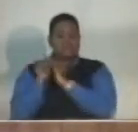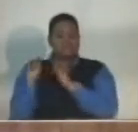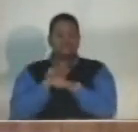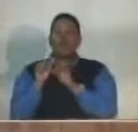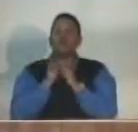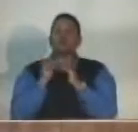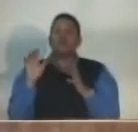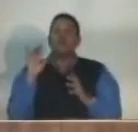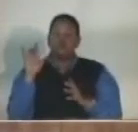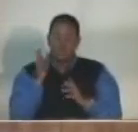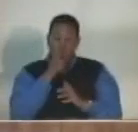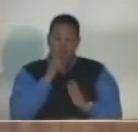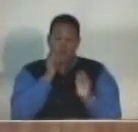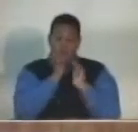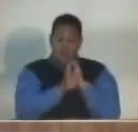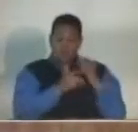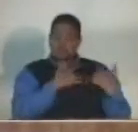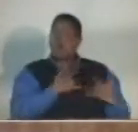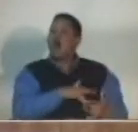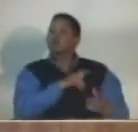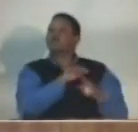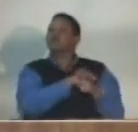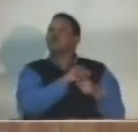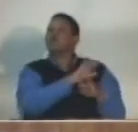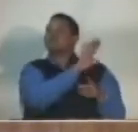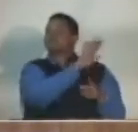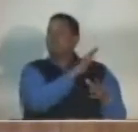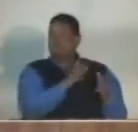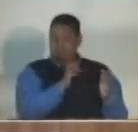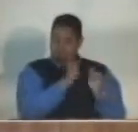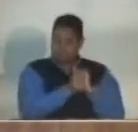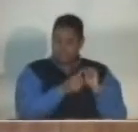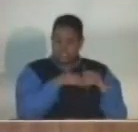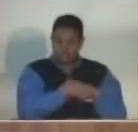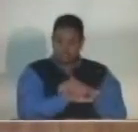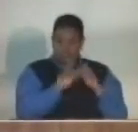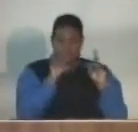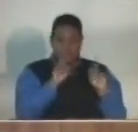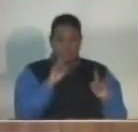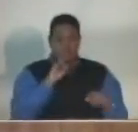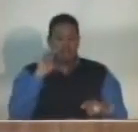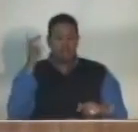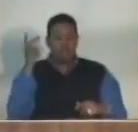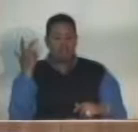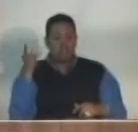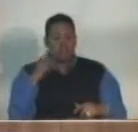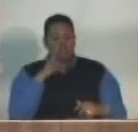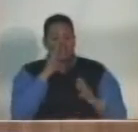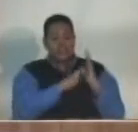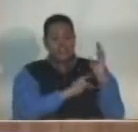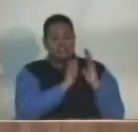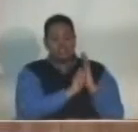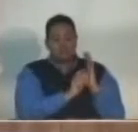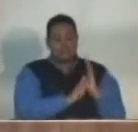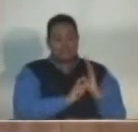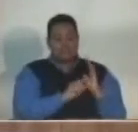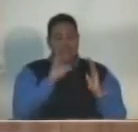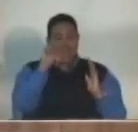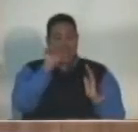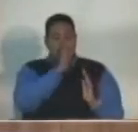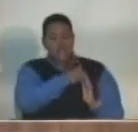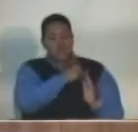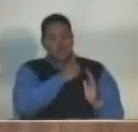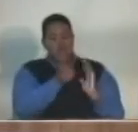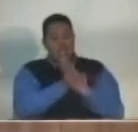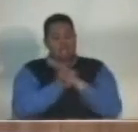CSEC but who have passed the Heart entrance test, and a 3rd component is literacy, attitudinal and